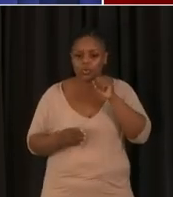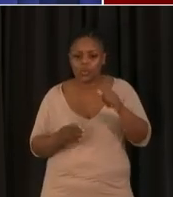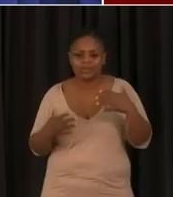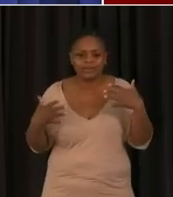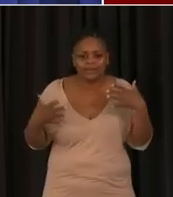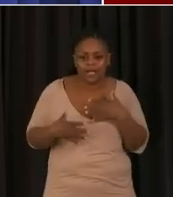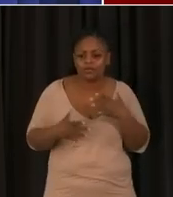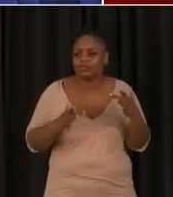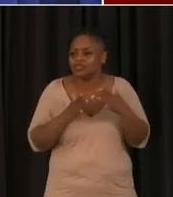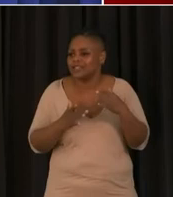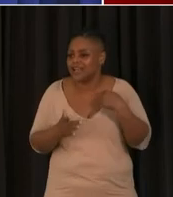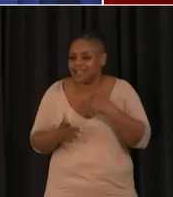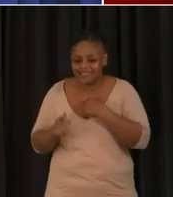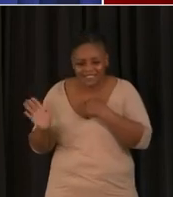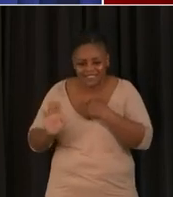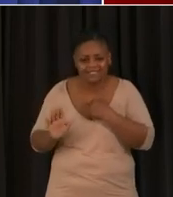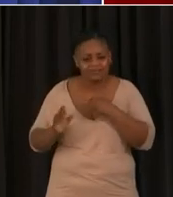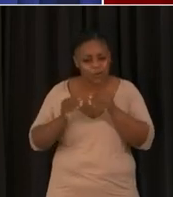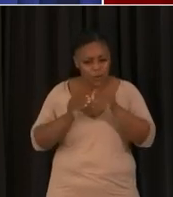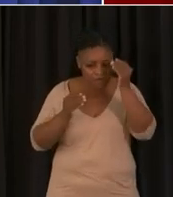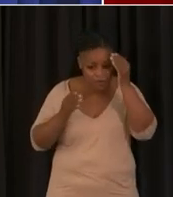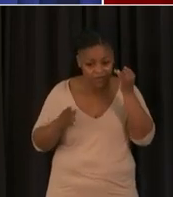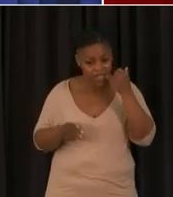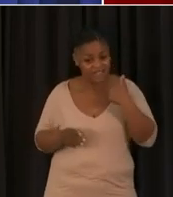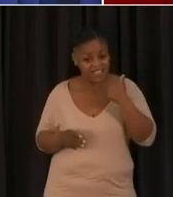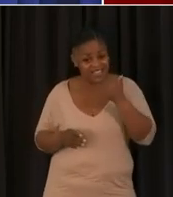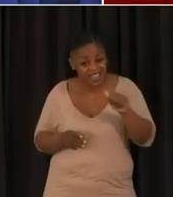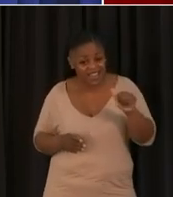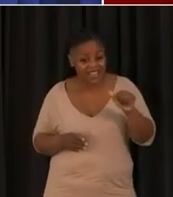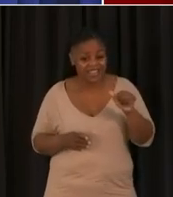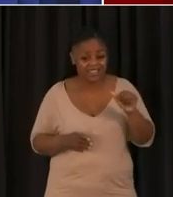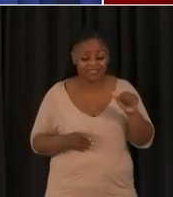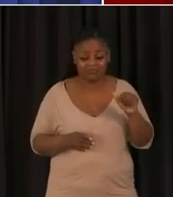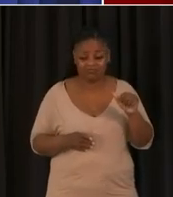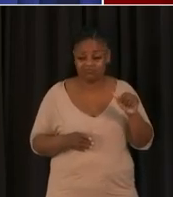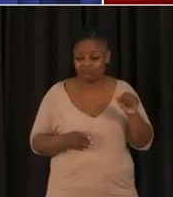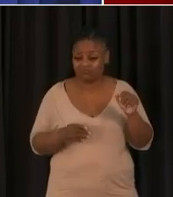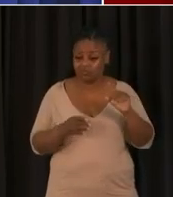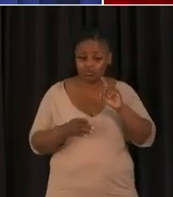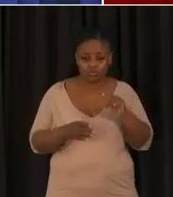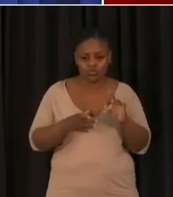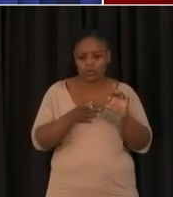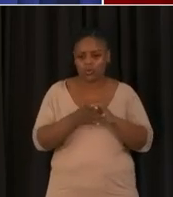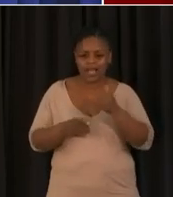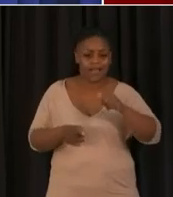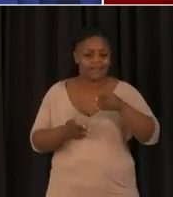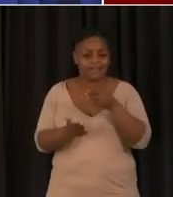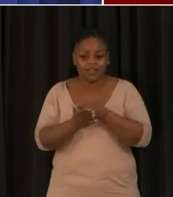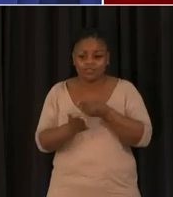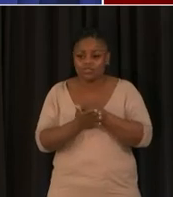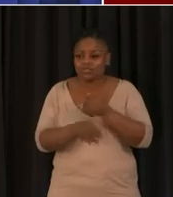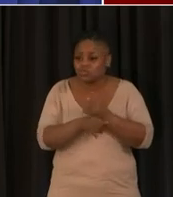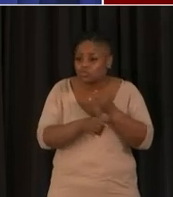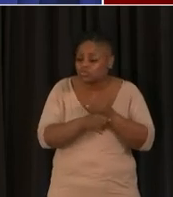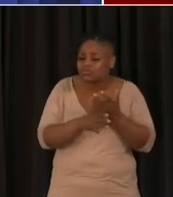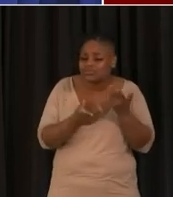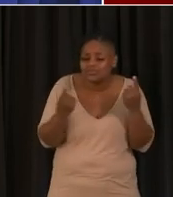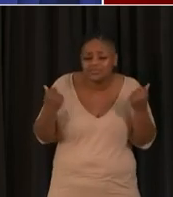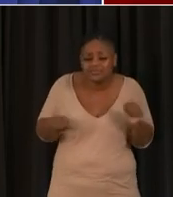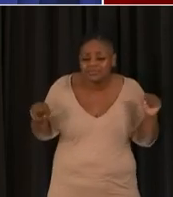it, so I'm excited. I'm definitely going to try it out once I finish this. All right, I think you're going to wind up getting an appointment pretty